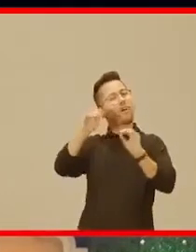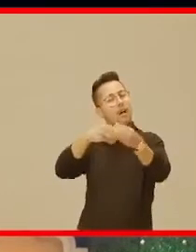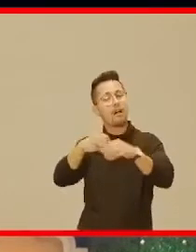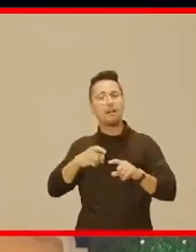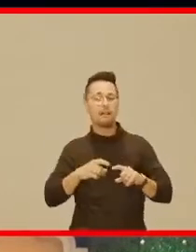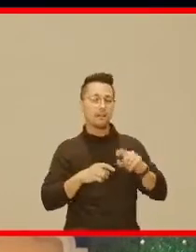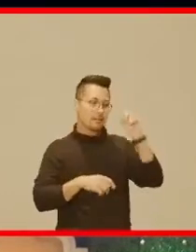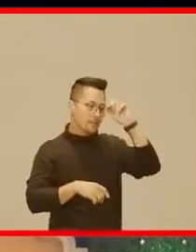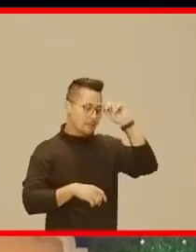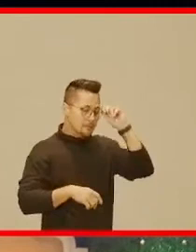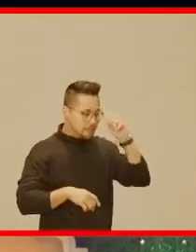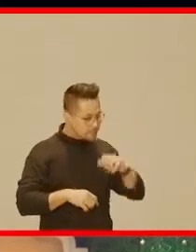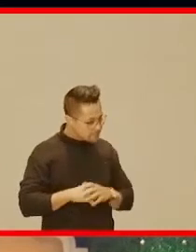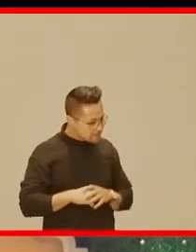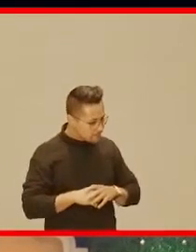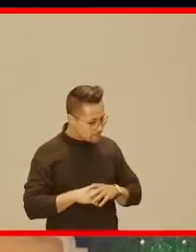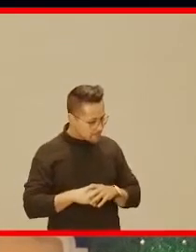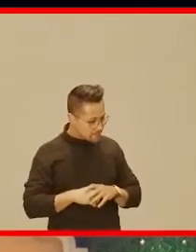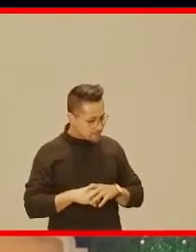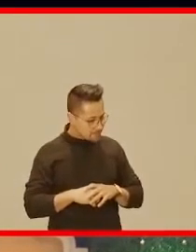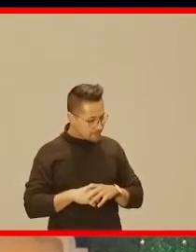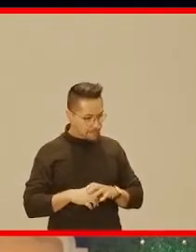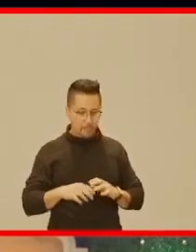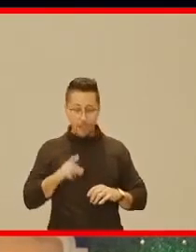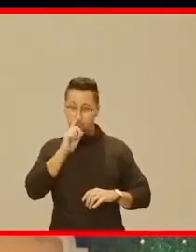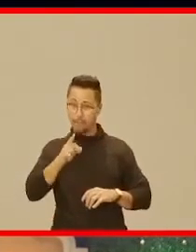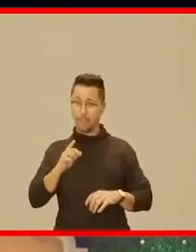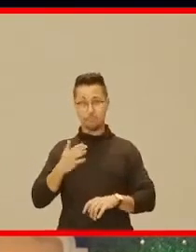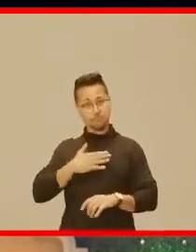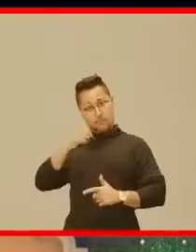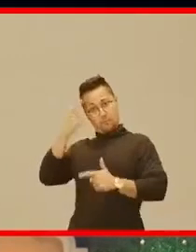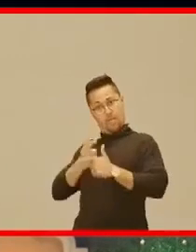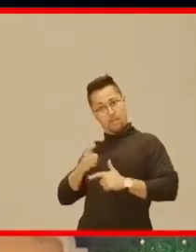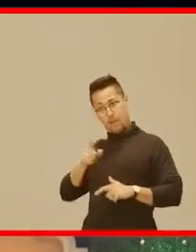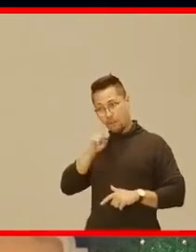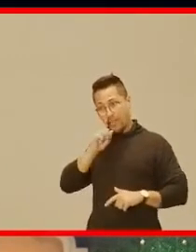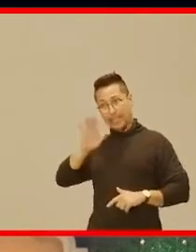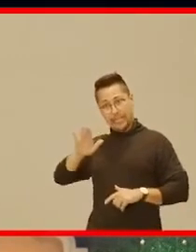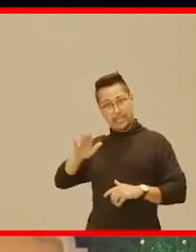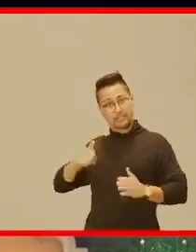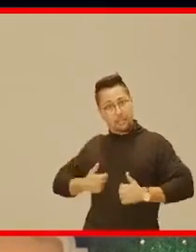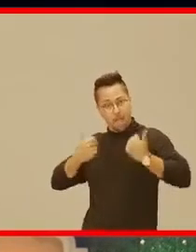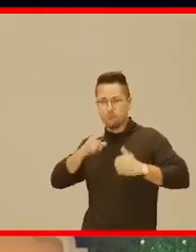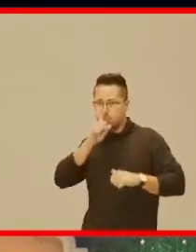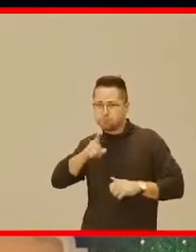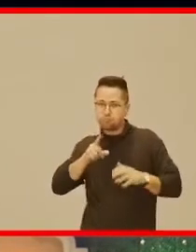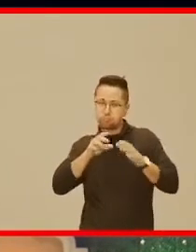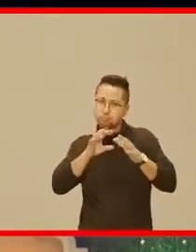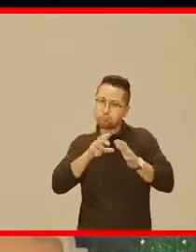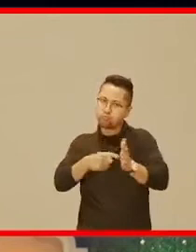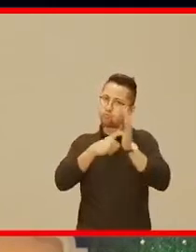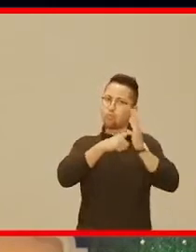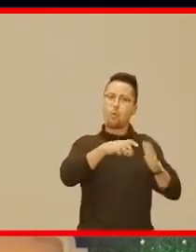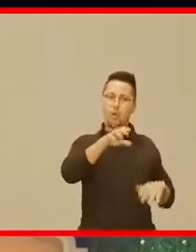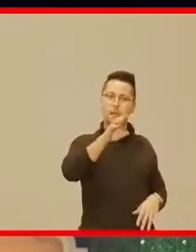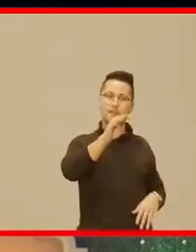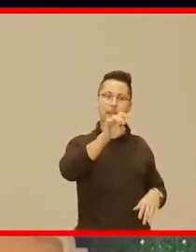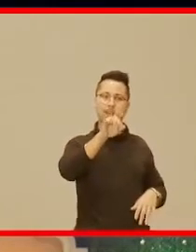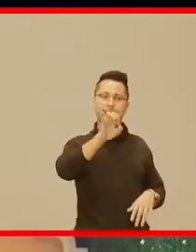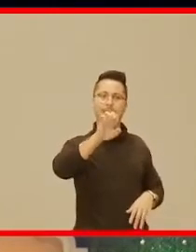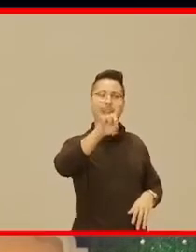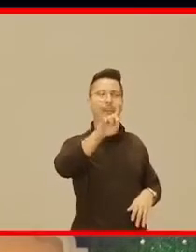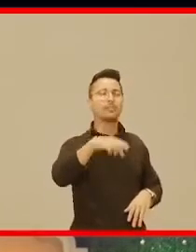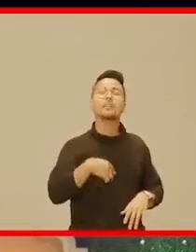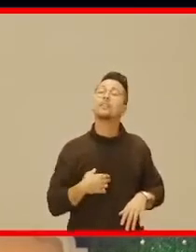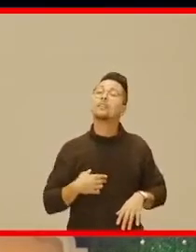and I say, Daniel, our livelihood depends on Medicaid. That's and right. so they're going to remember that. I'll also say when meeting with legislators,